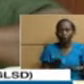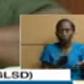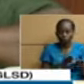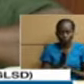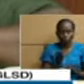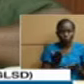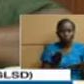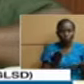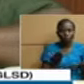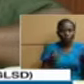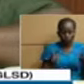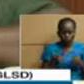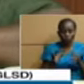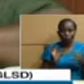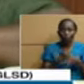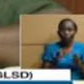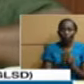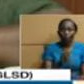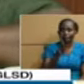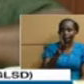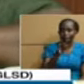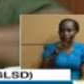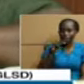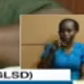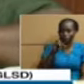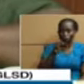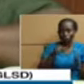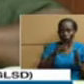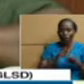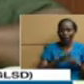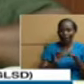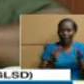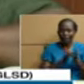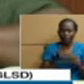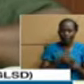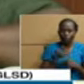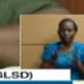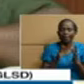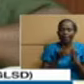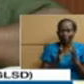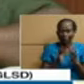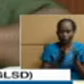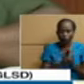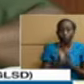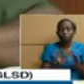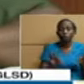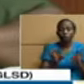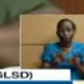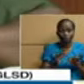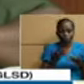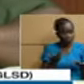a right to digital information and the right to access to internet is very as important as your right to